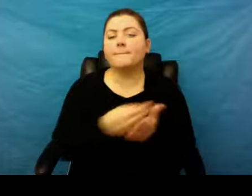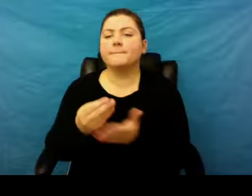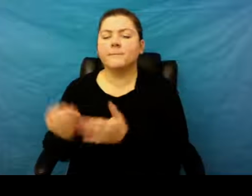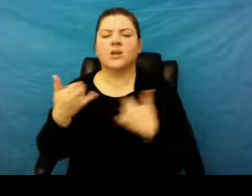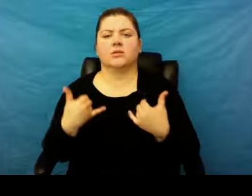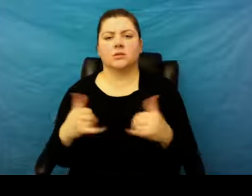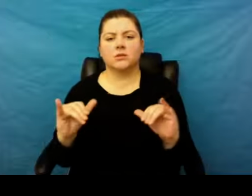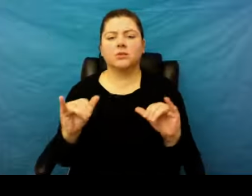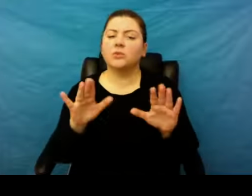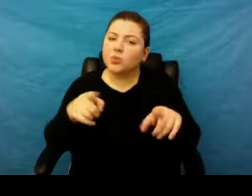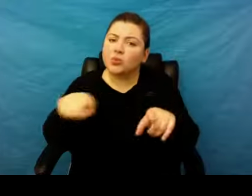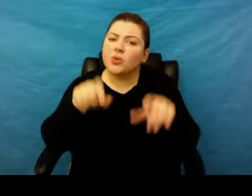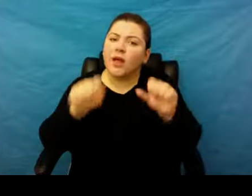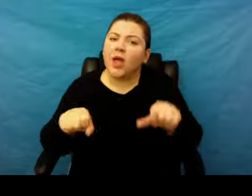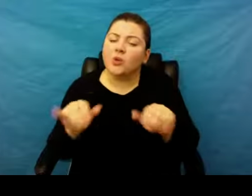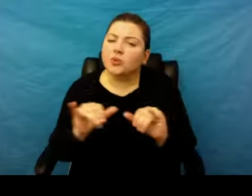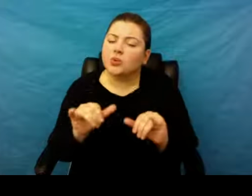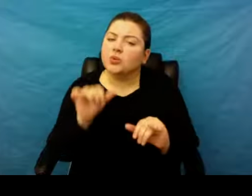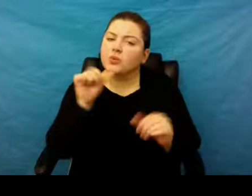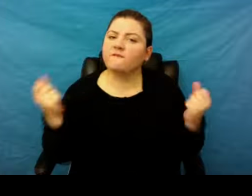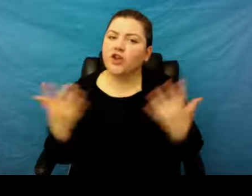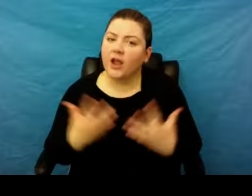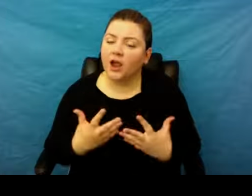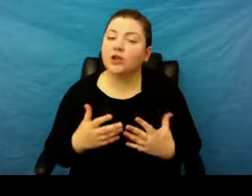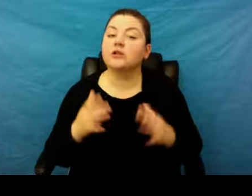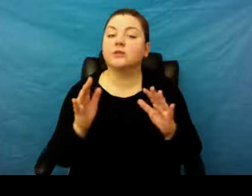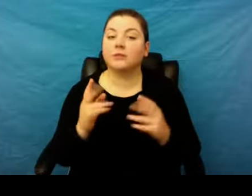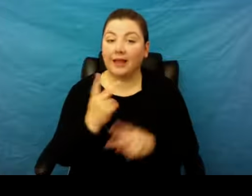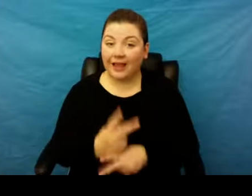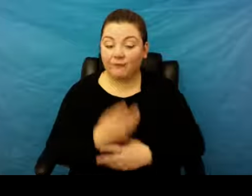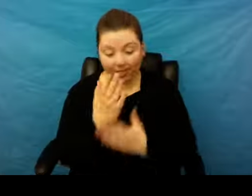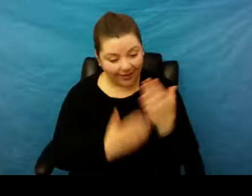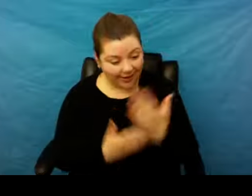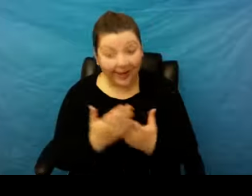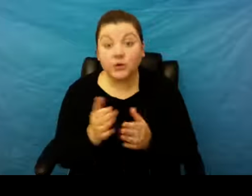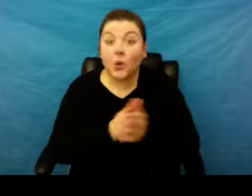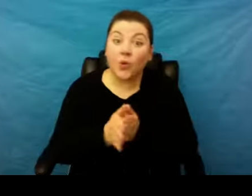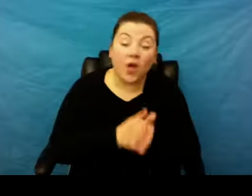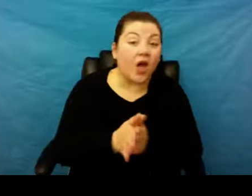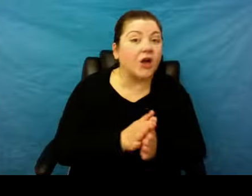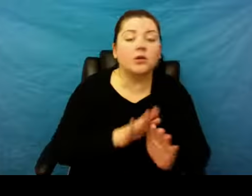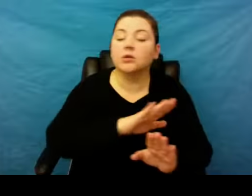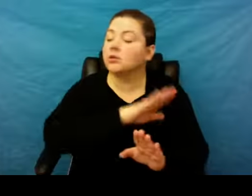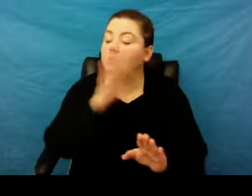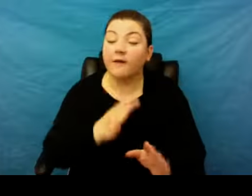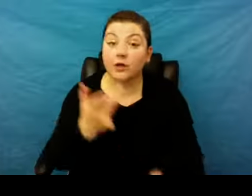hands and you don't touch your face, you're not going to get this disease. And so it's very important at this point to keep your